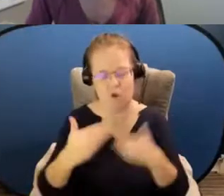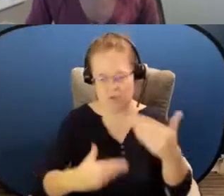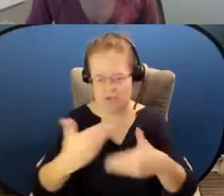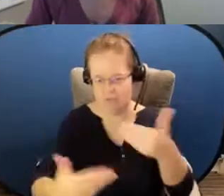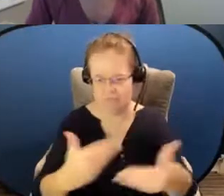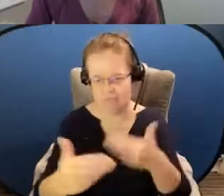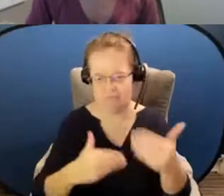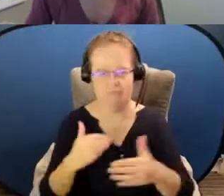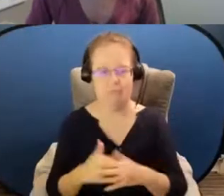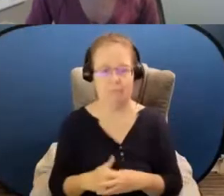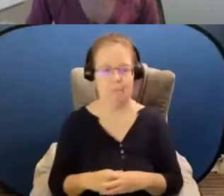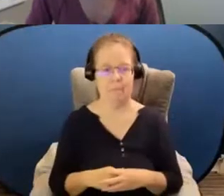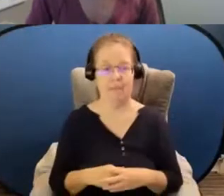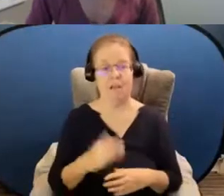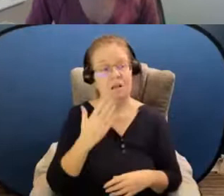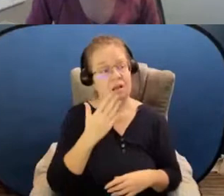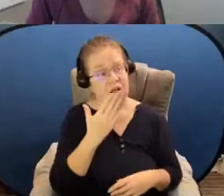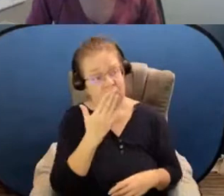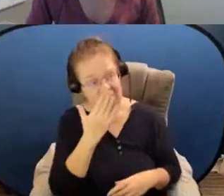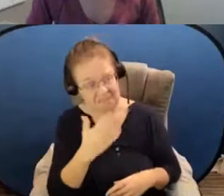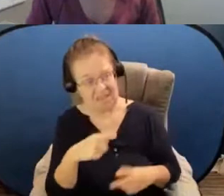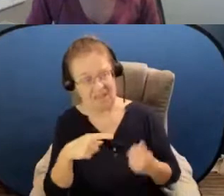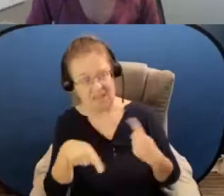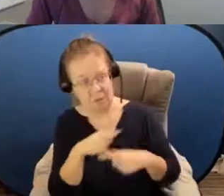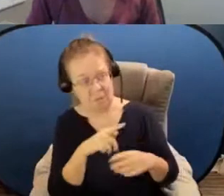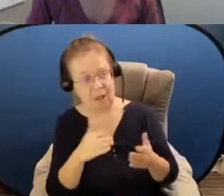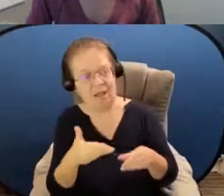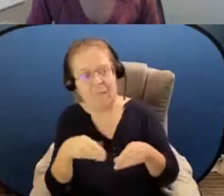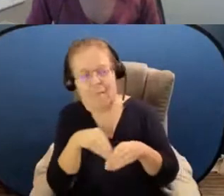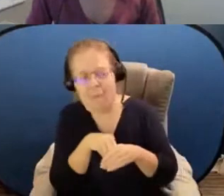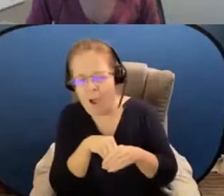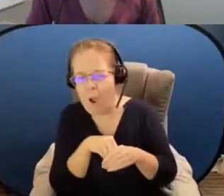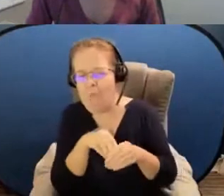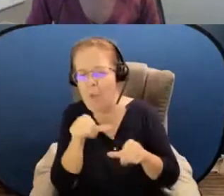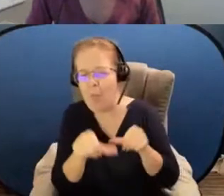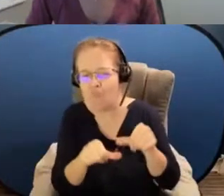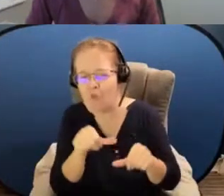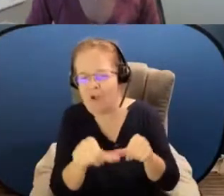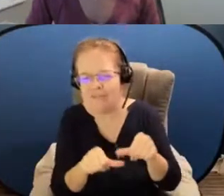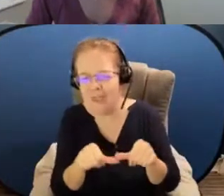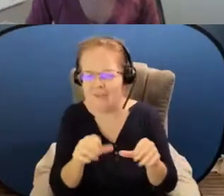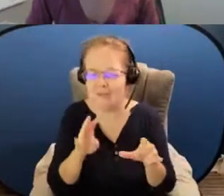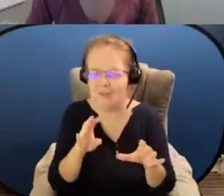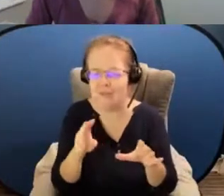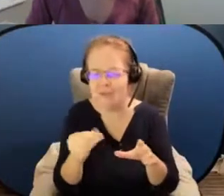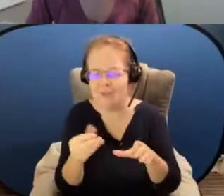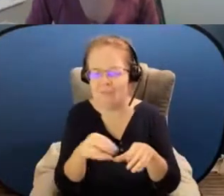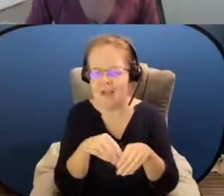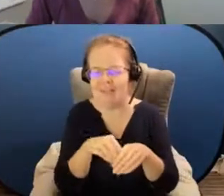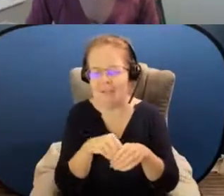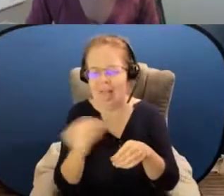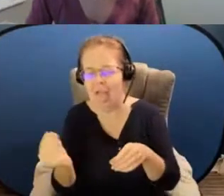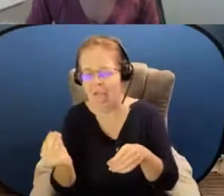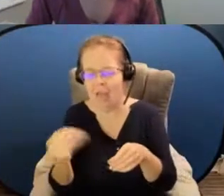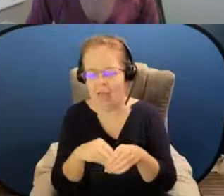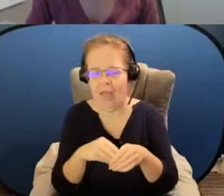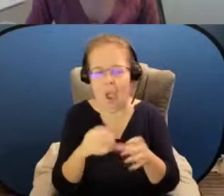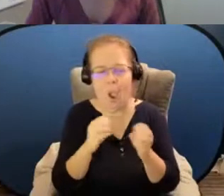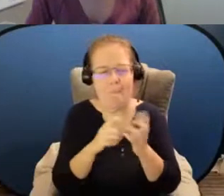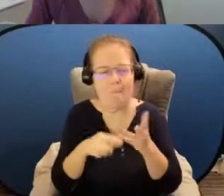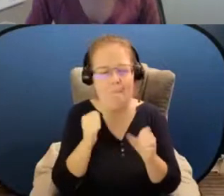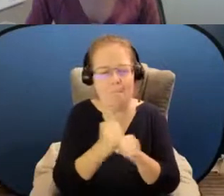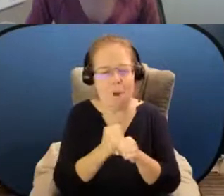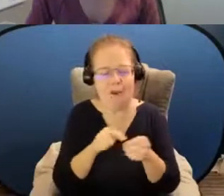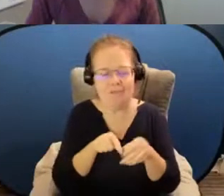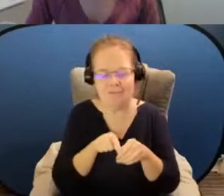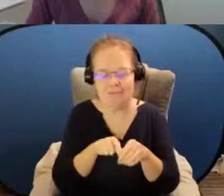and for the most part it seems like it is part of that process. But like anything else, bugs escape those